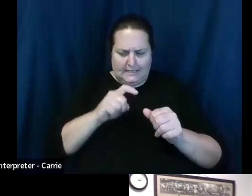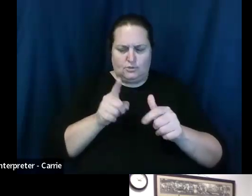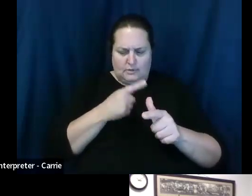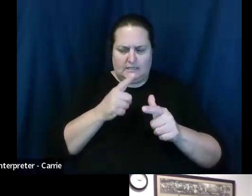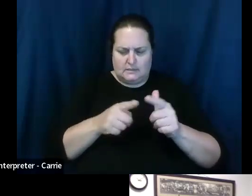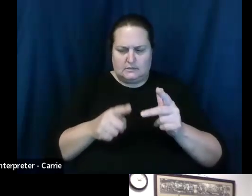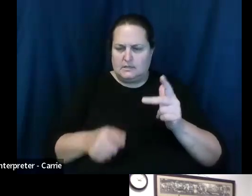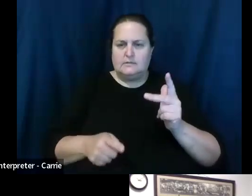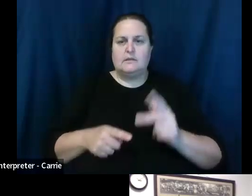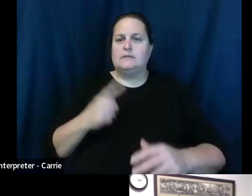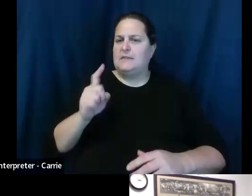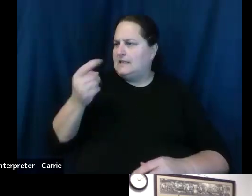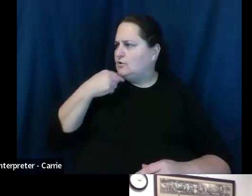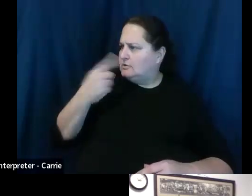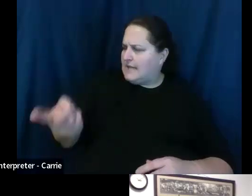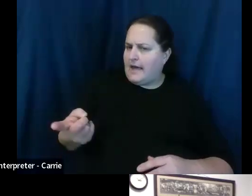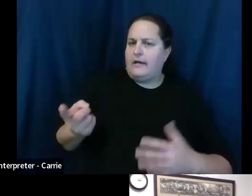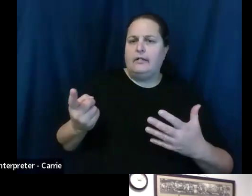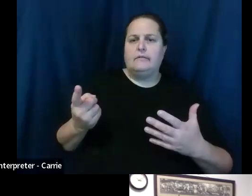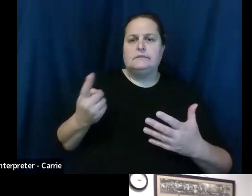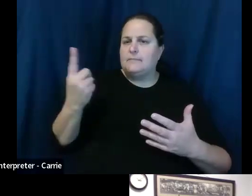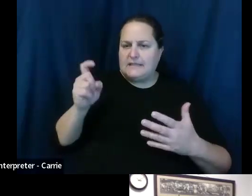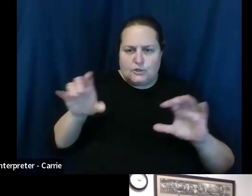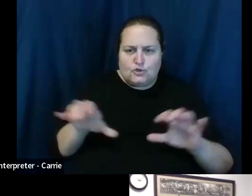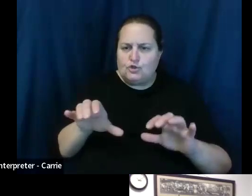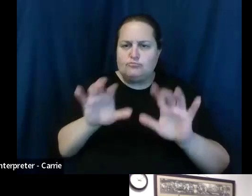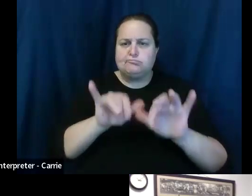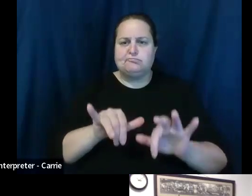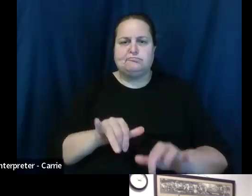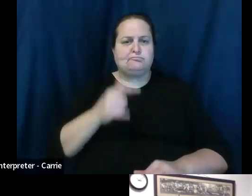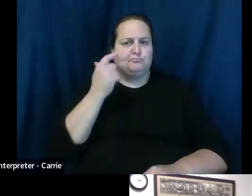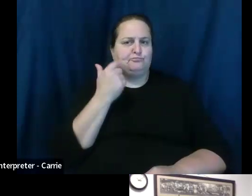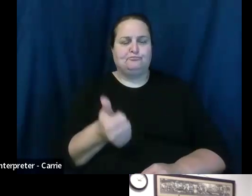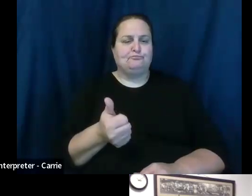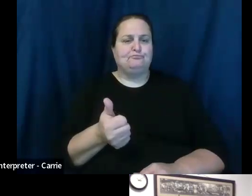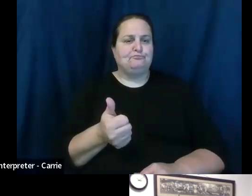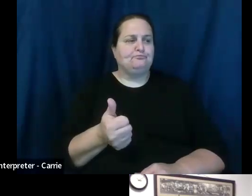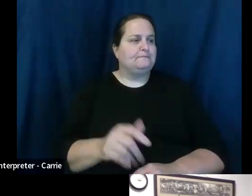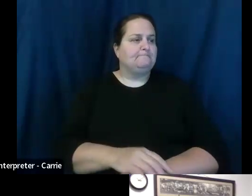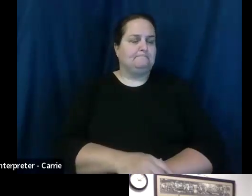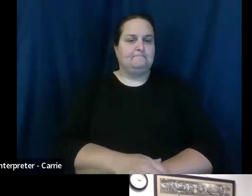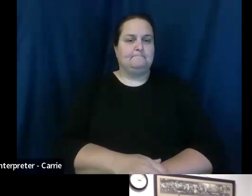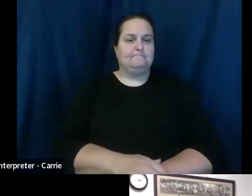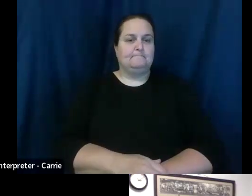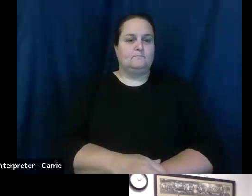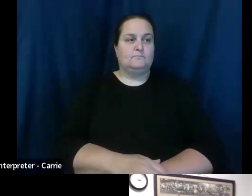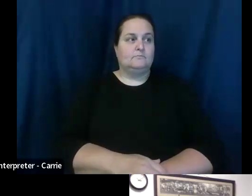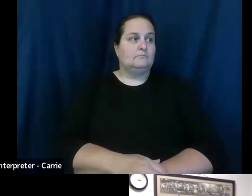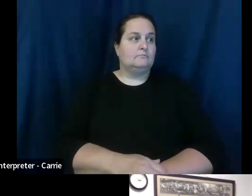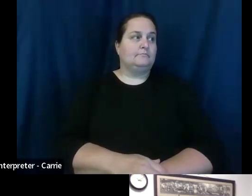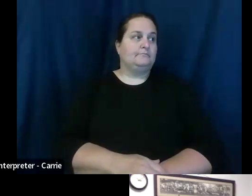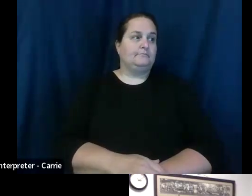with your personal emergency network members, you can always just put it in that notes box. But the way that the questions